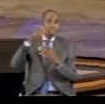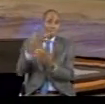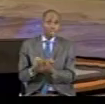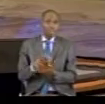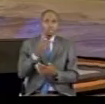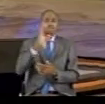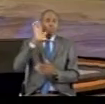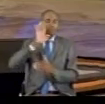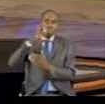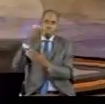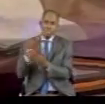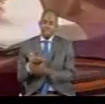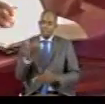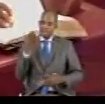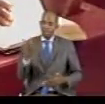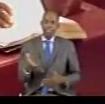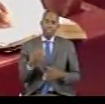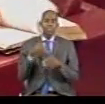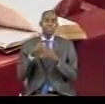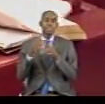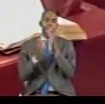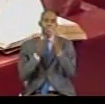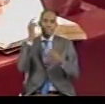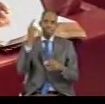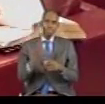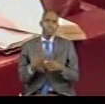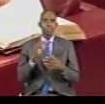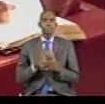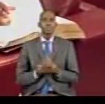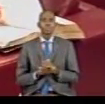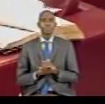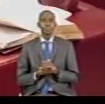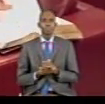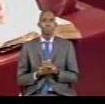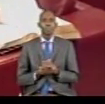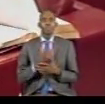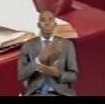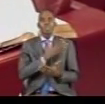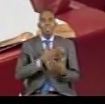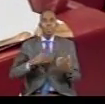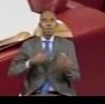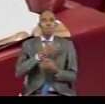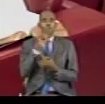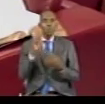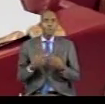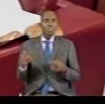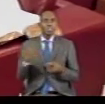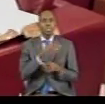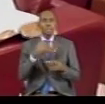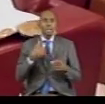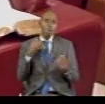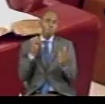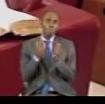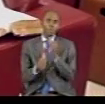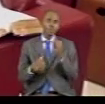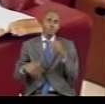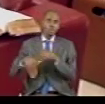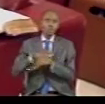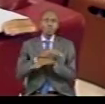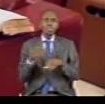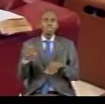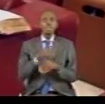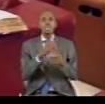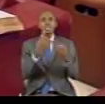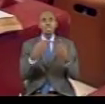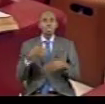will get there in Jesus' name. And when they had passed over, they came into the